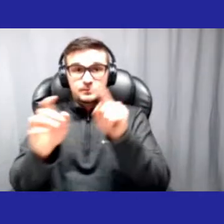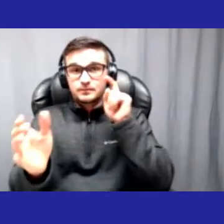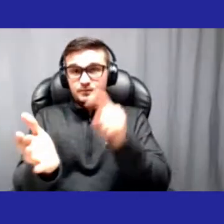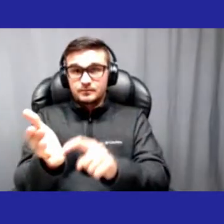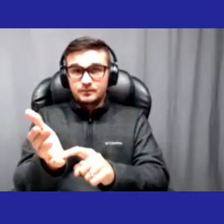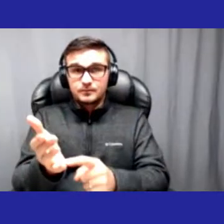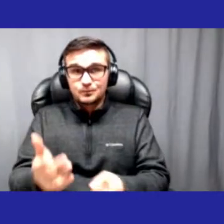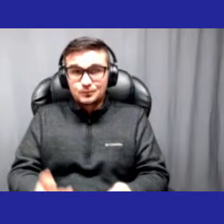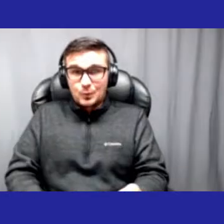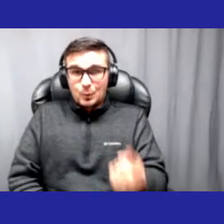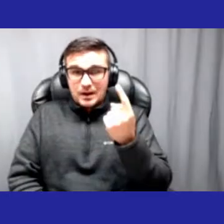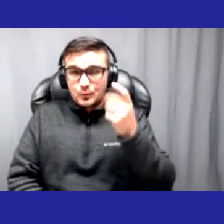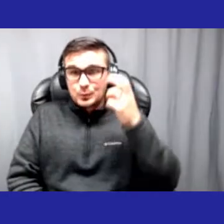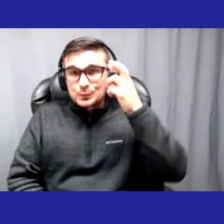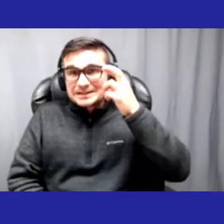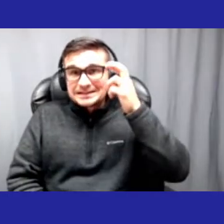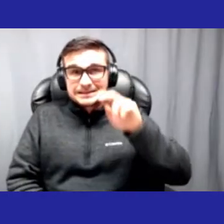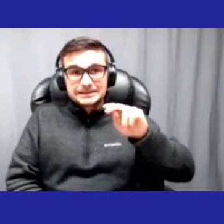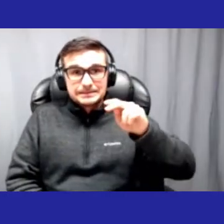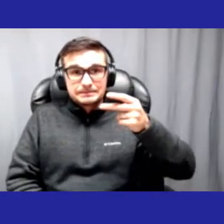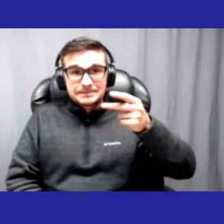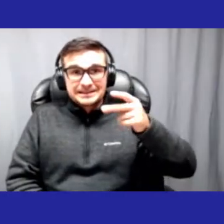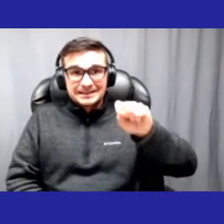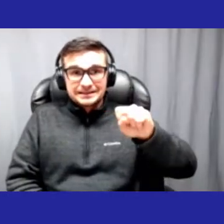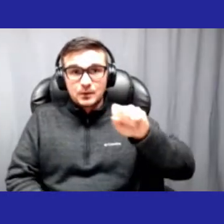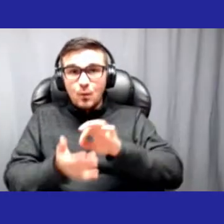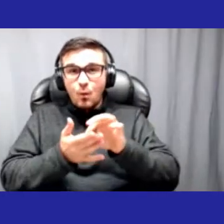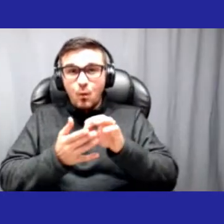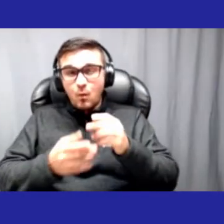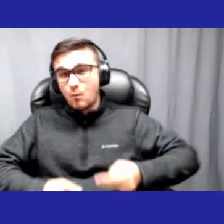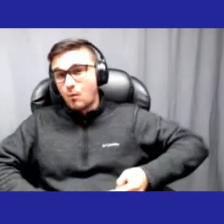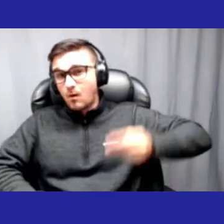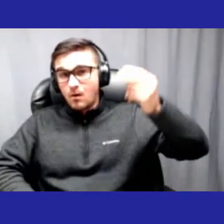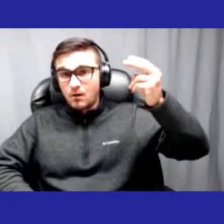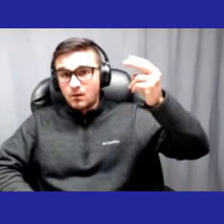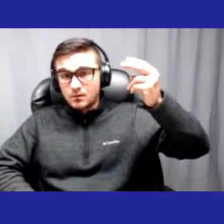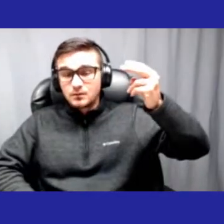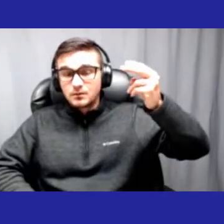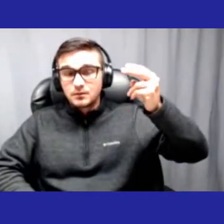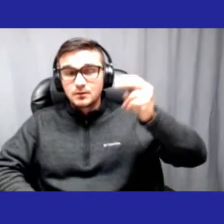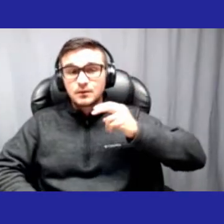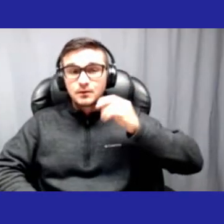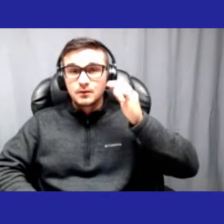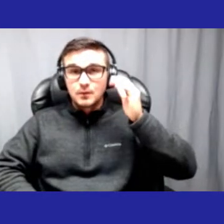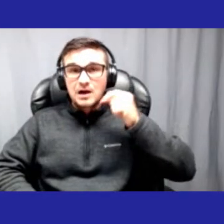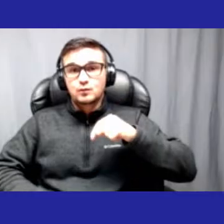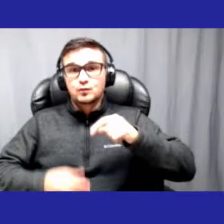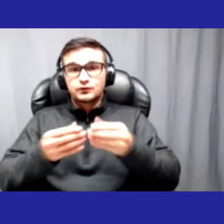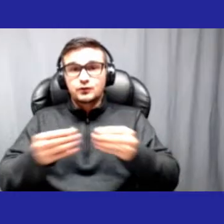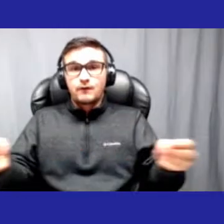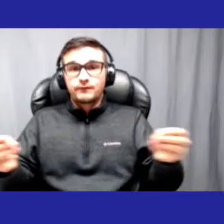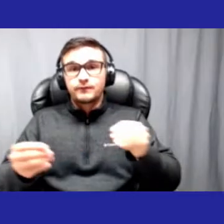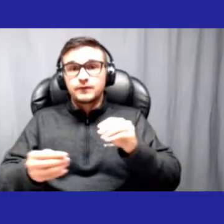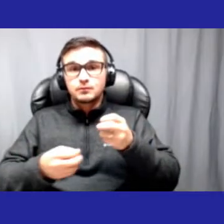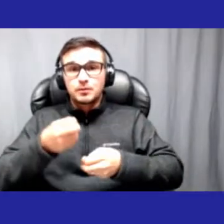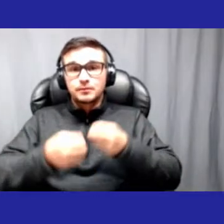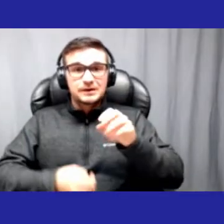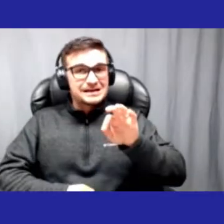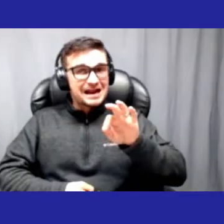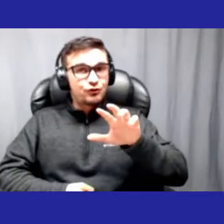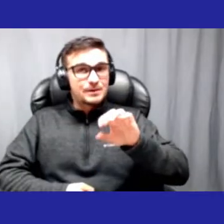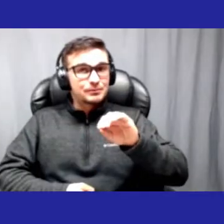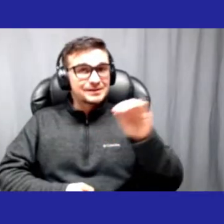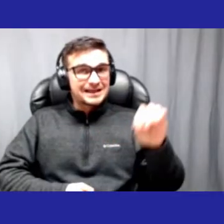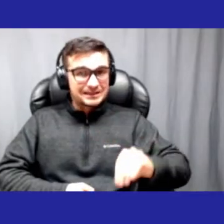an NPS score is high is because we resolve the issues 93% of the time. You may ask, well, why